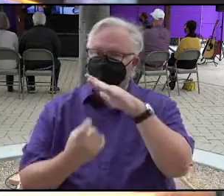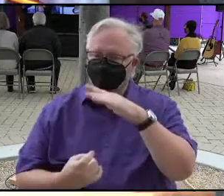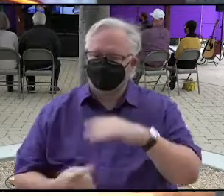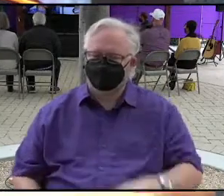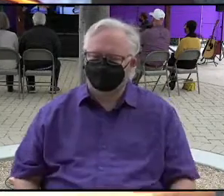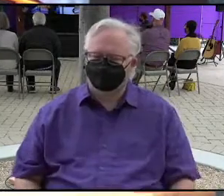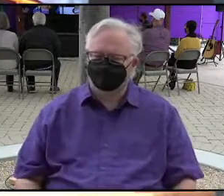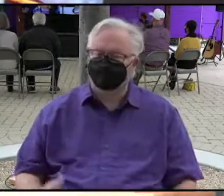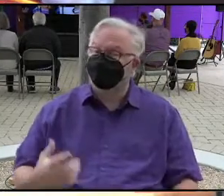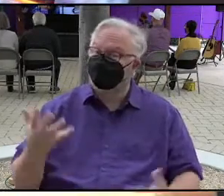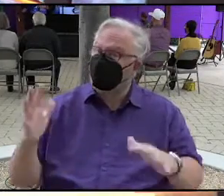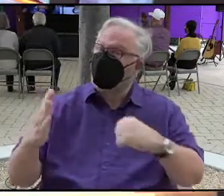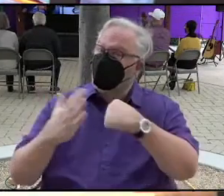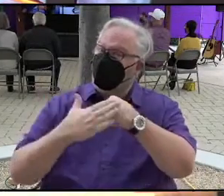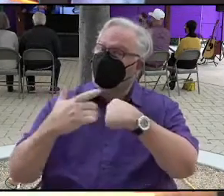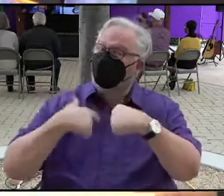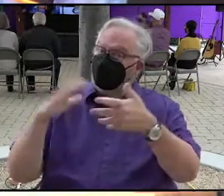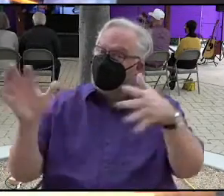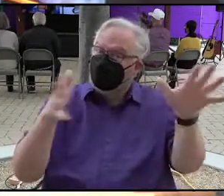I was warned.